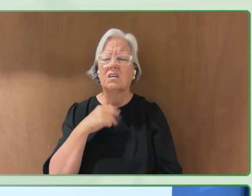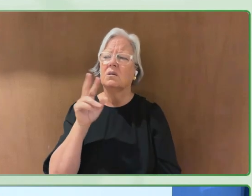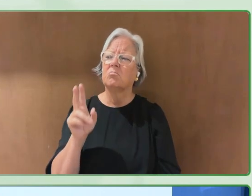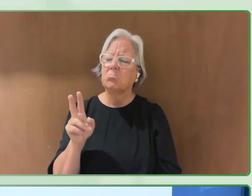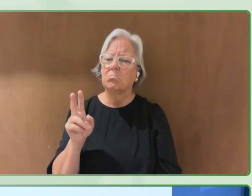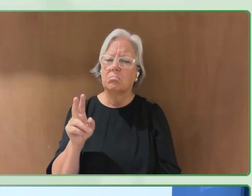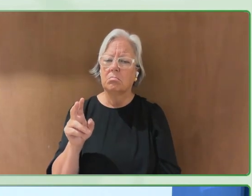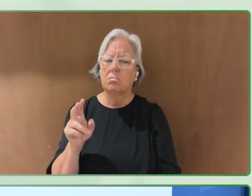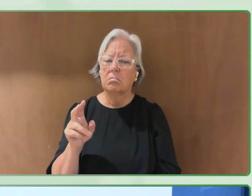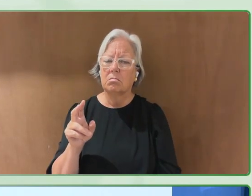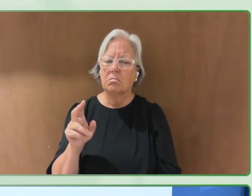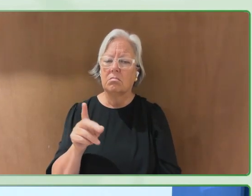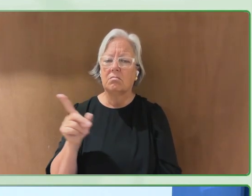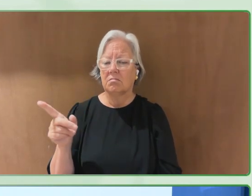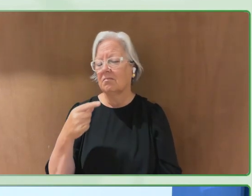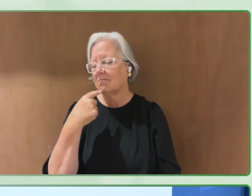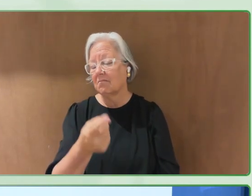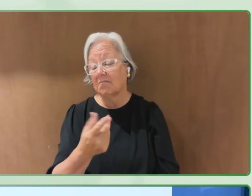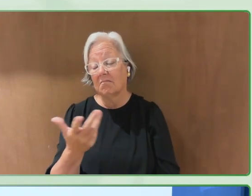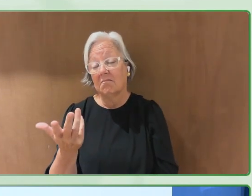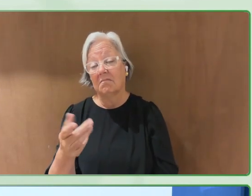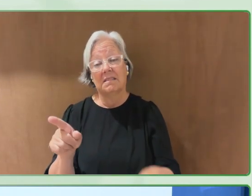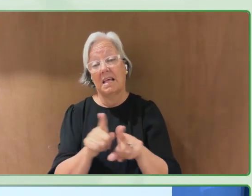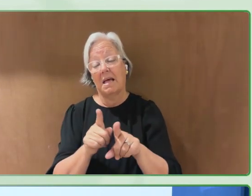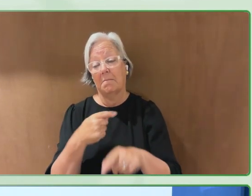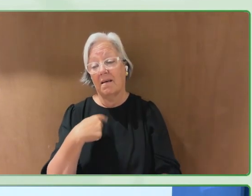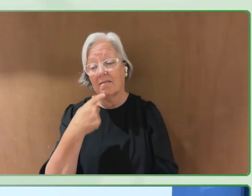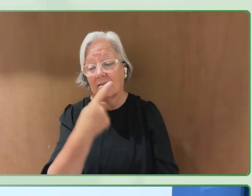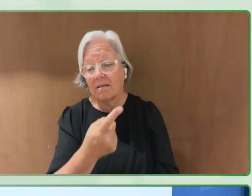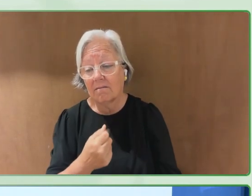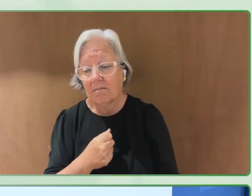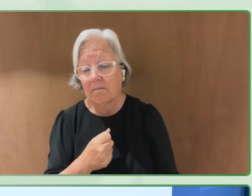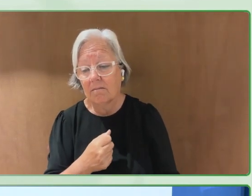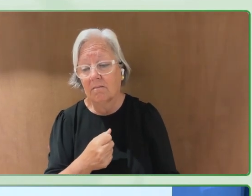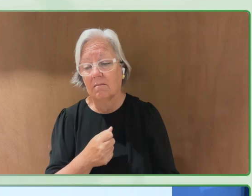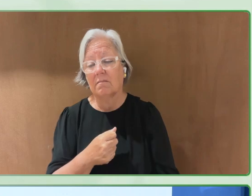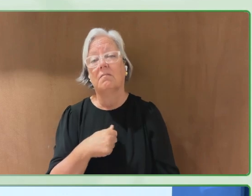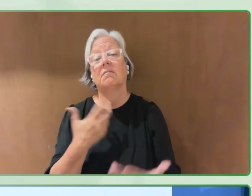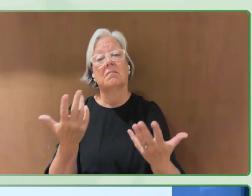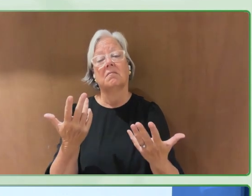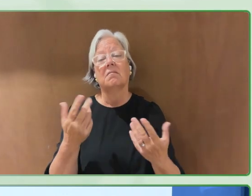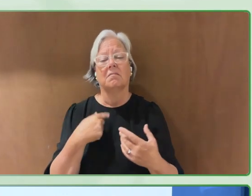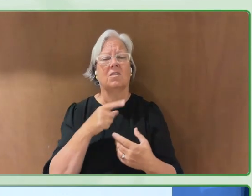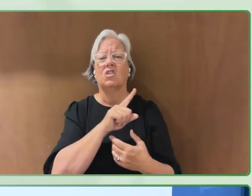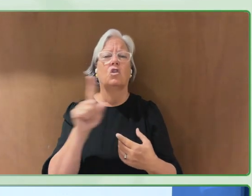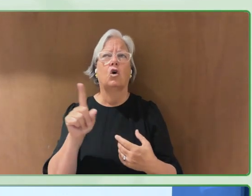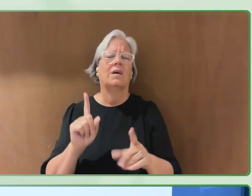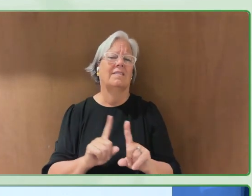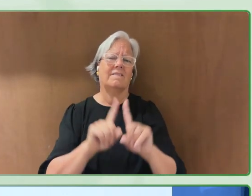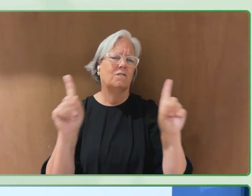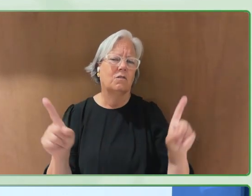he said exactly the same words that I feel before, too. So I saw that we were not so different. And